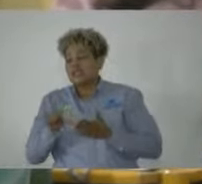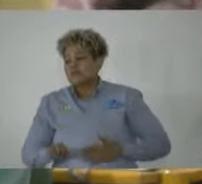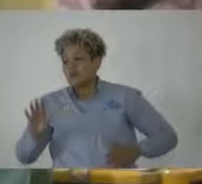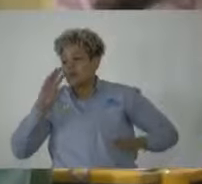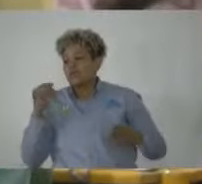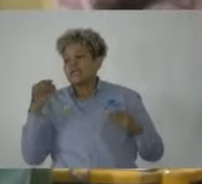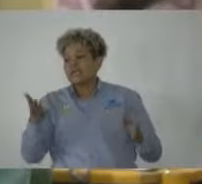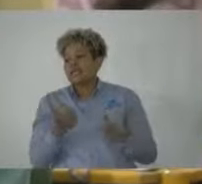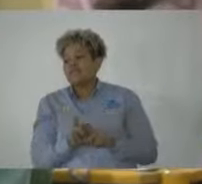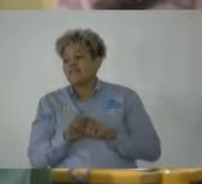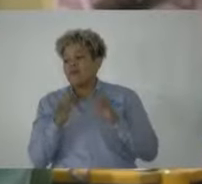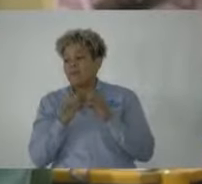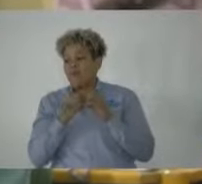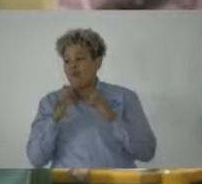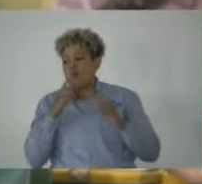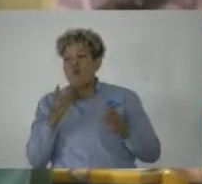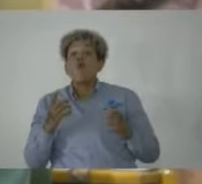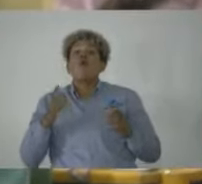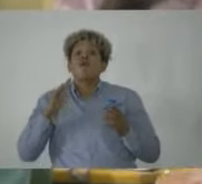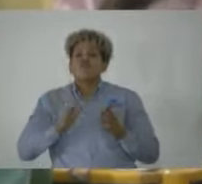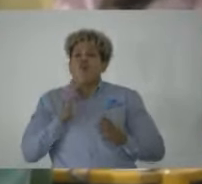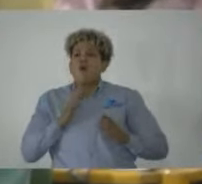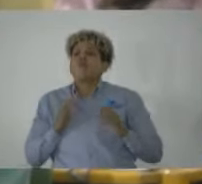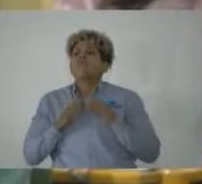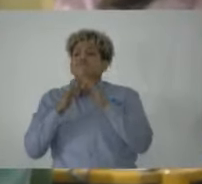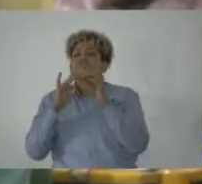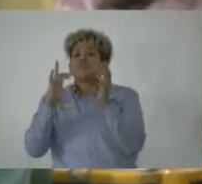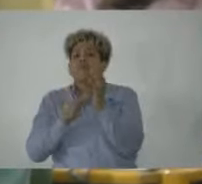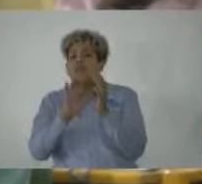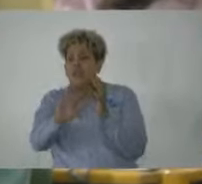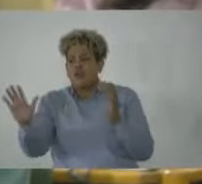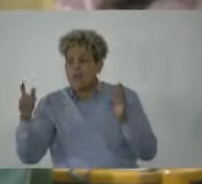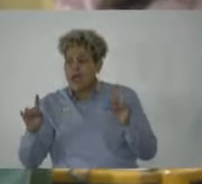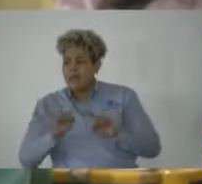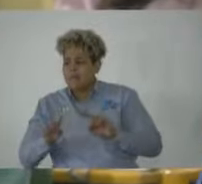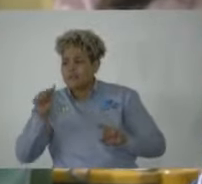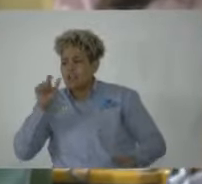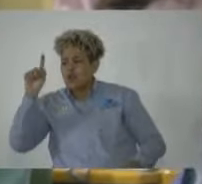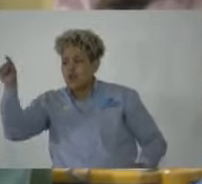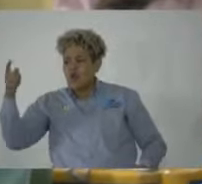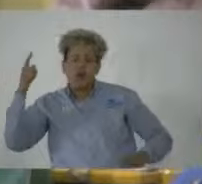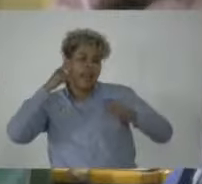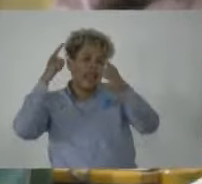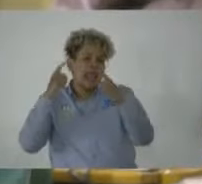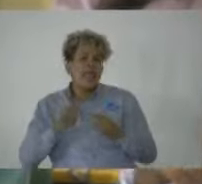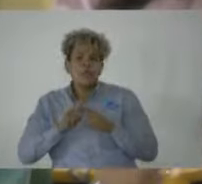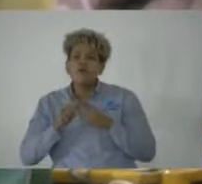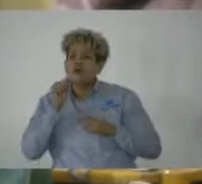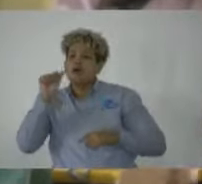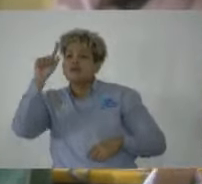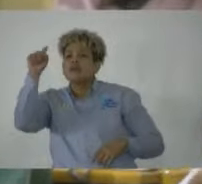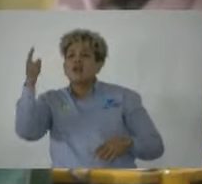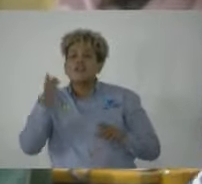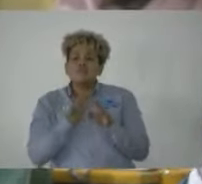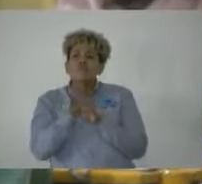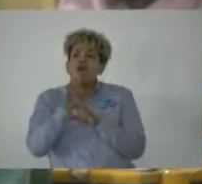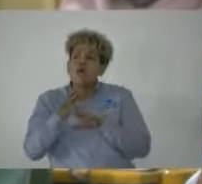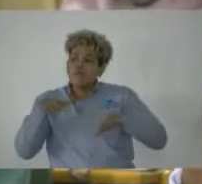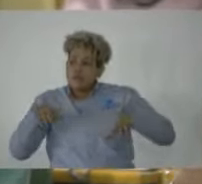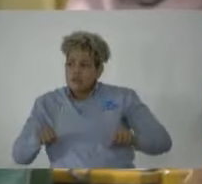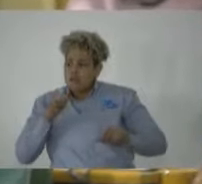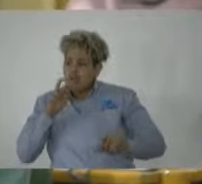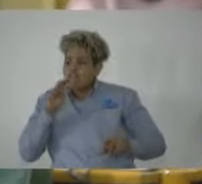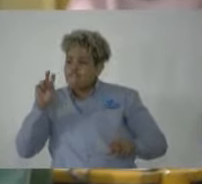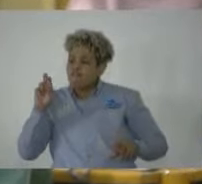greater formalization over the medium term. However, that is not the only aim and certainly not the primary intention of the reverse income